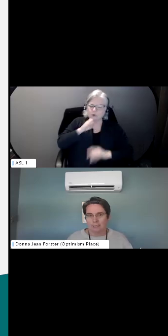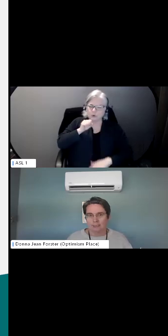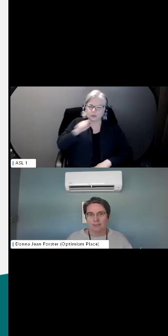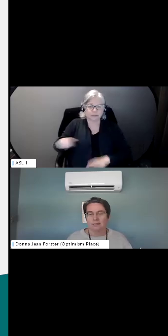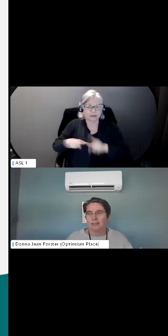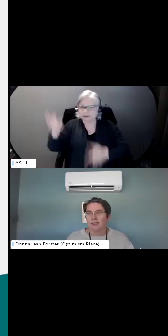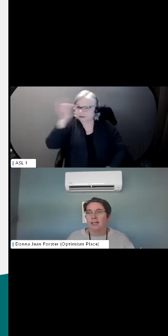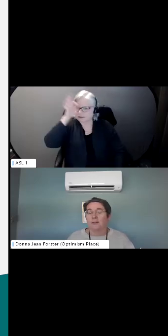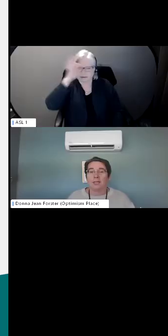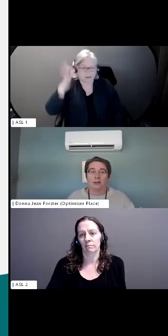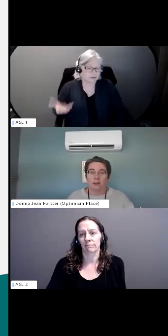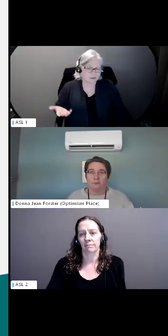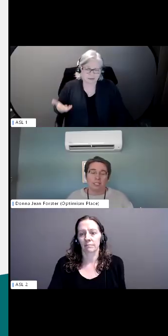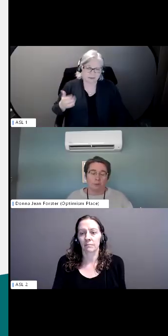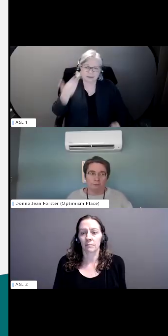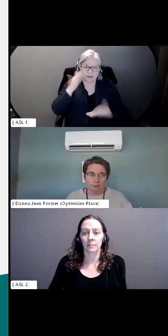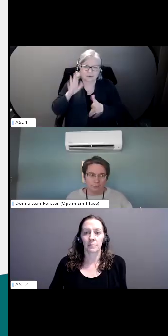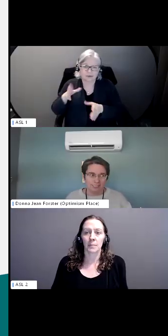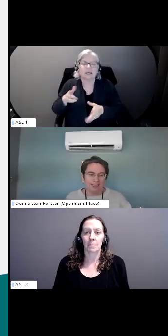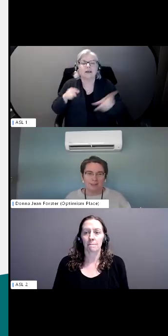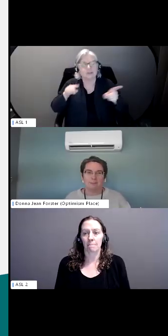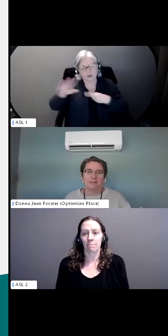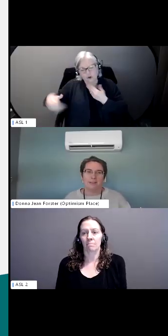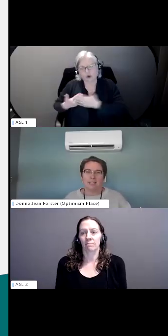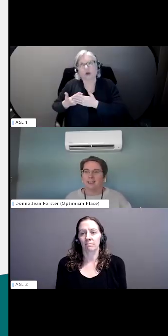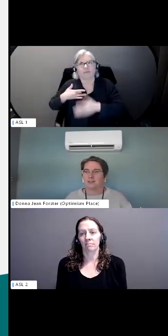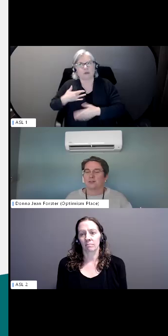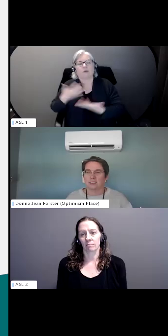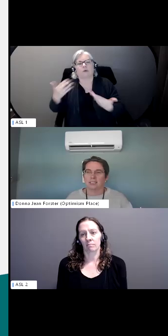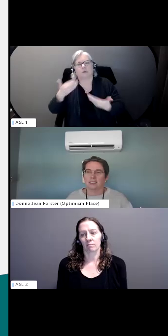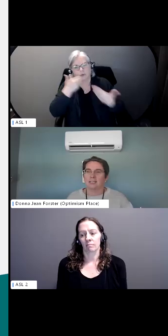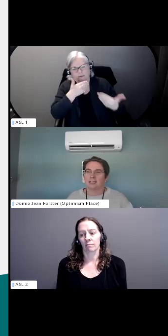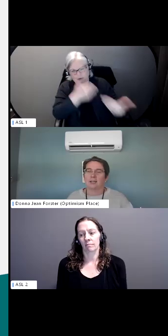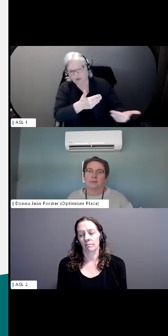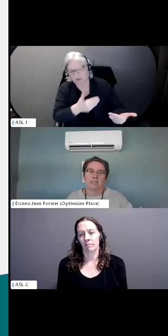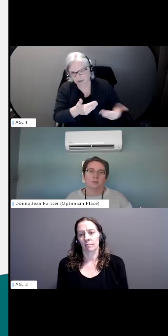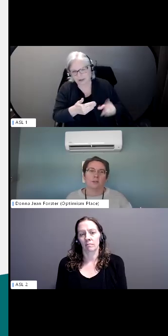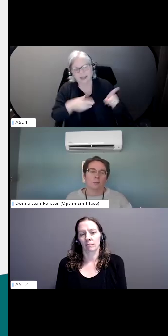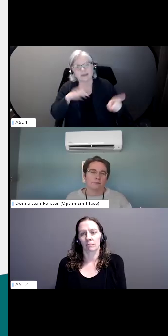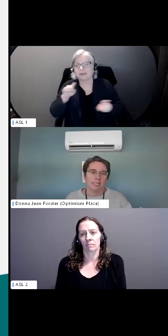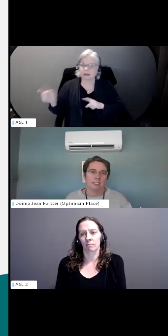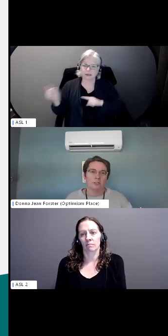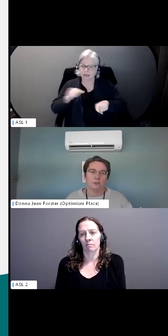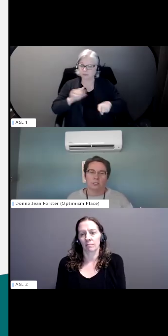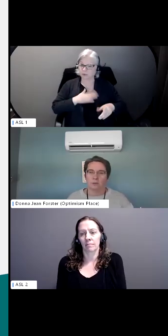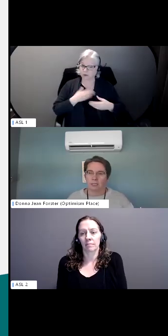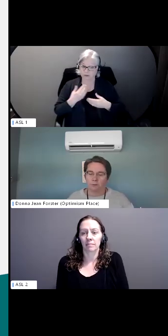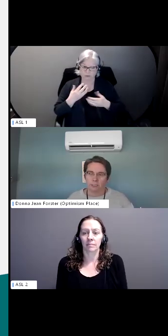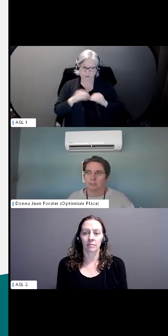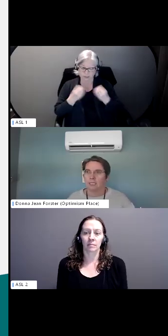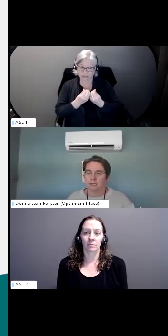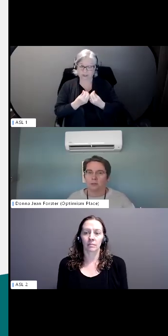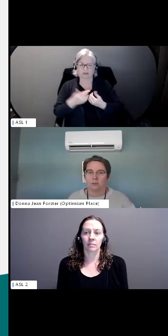these things. They are all very grateful. They certainly come to us with a grateful attitude and are